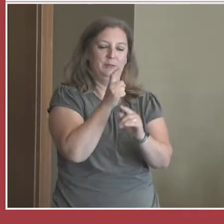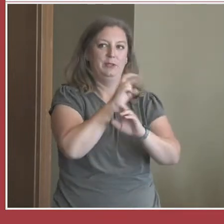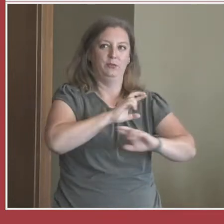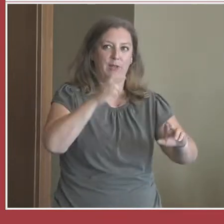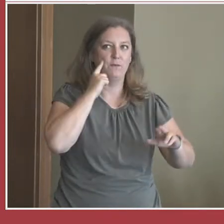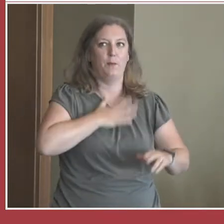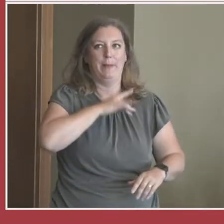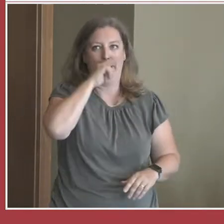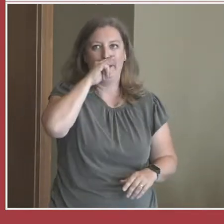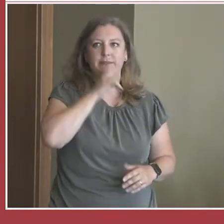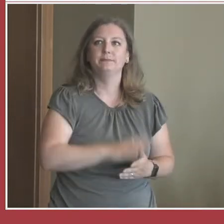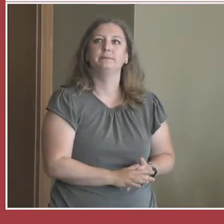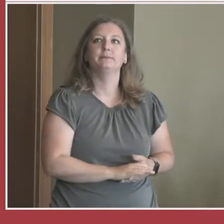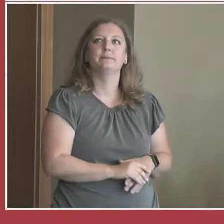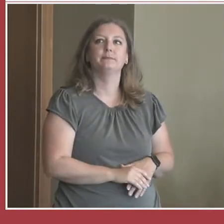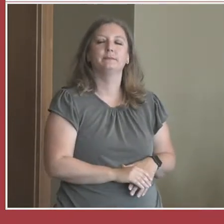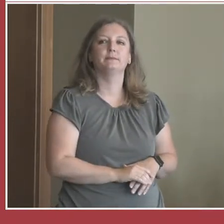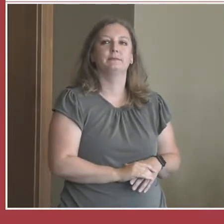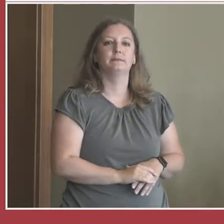kids.